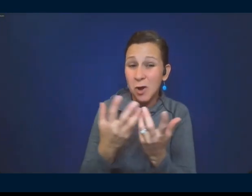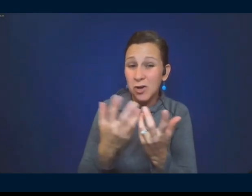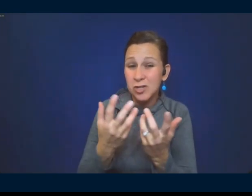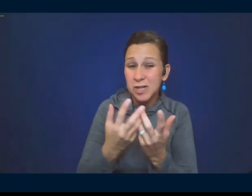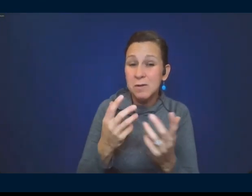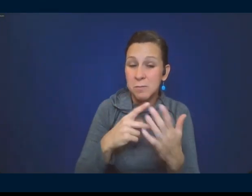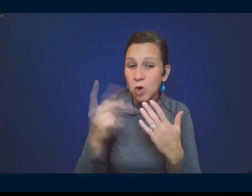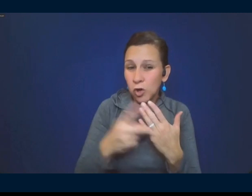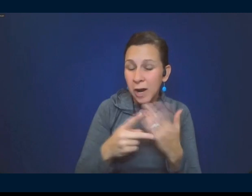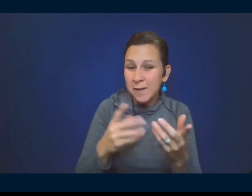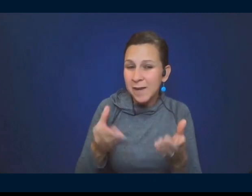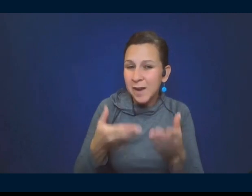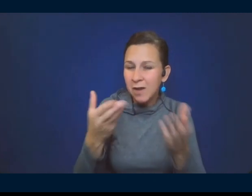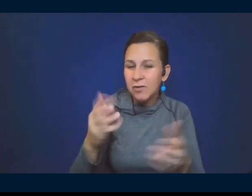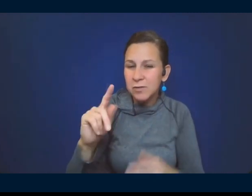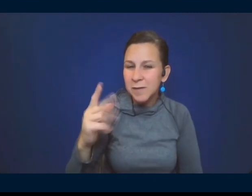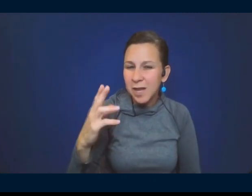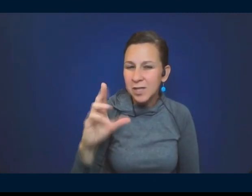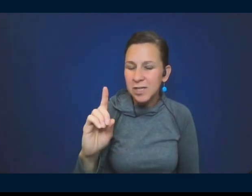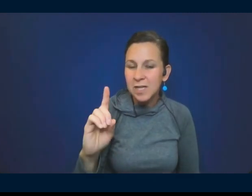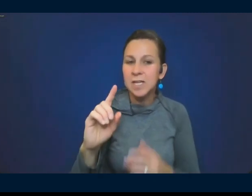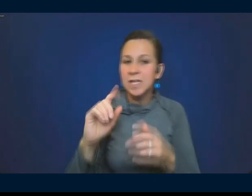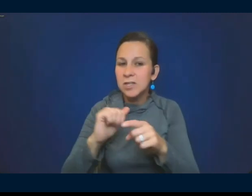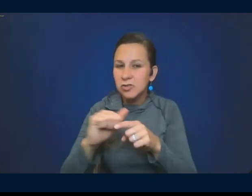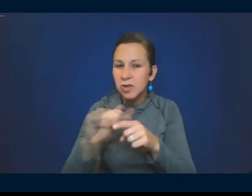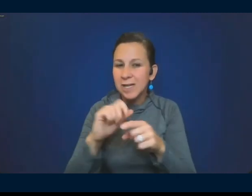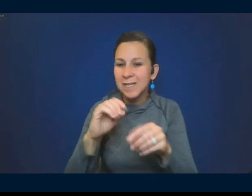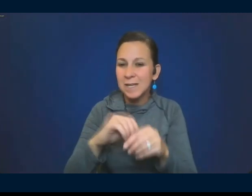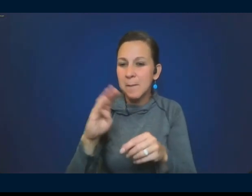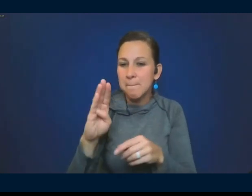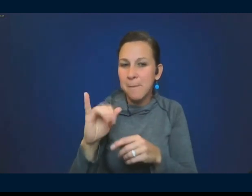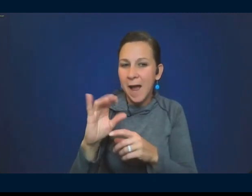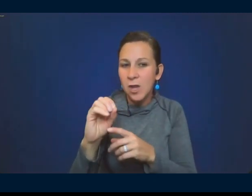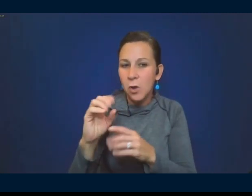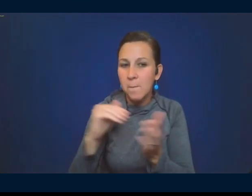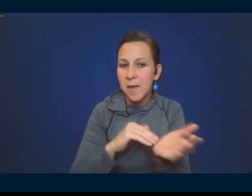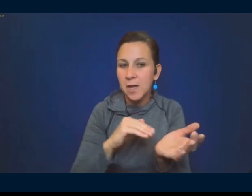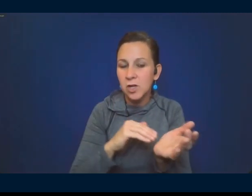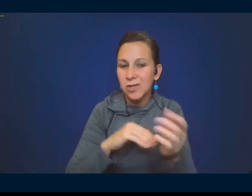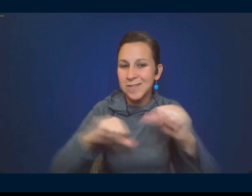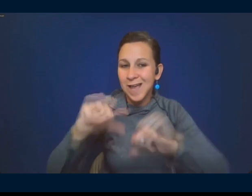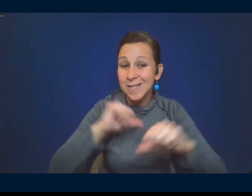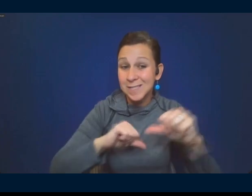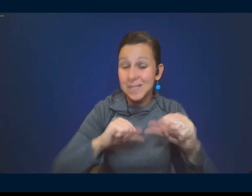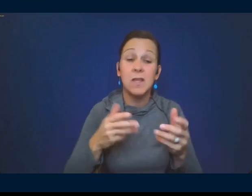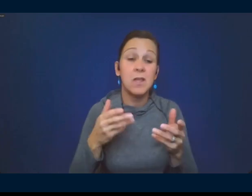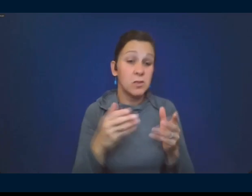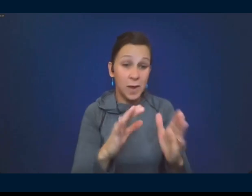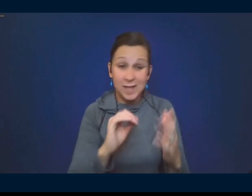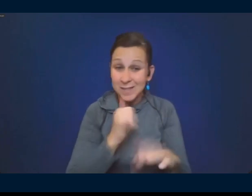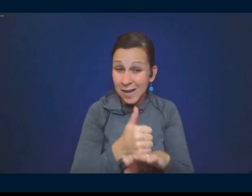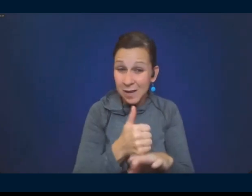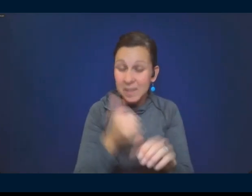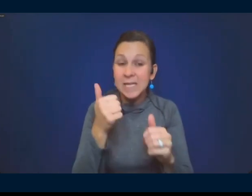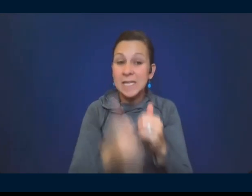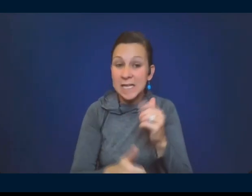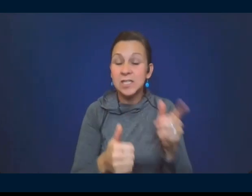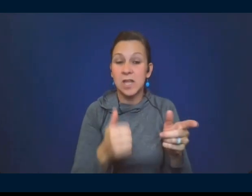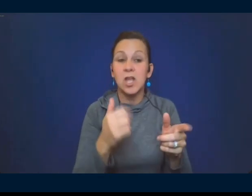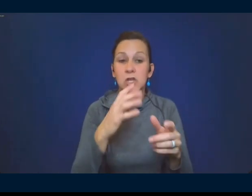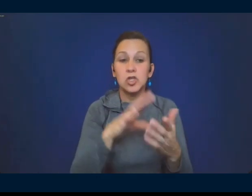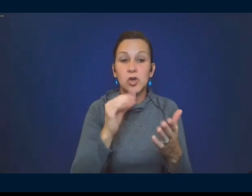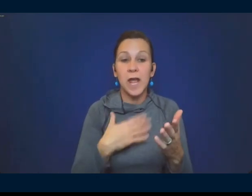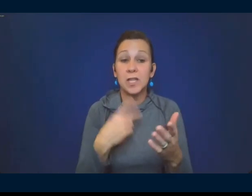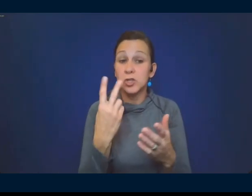that offers PhD training in the biomedical sciences. The way the program is structured, each student has 2 research advisors,